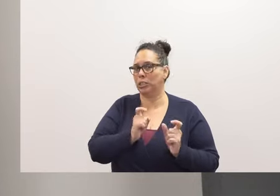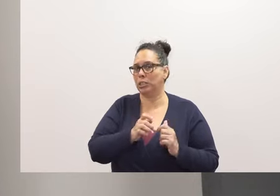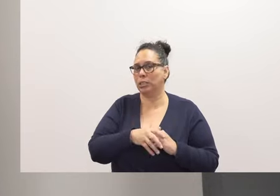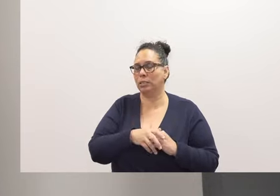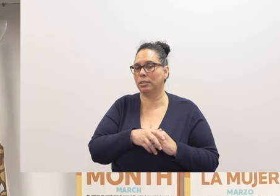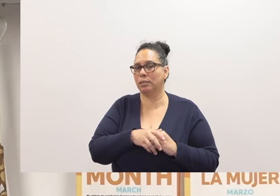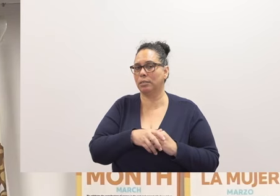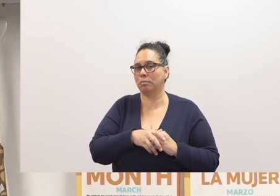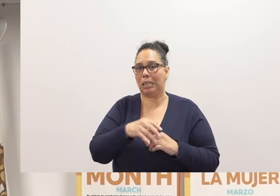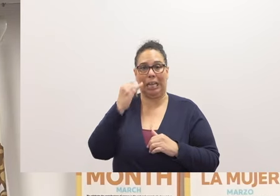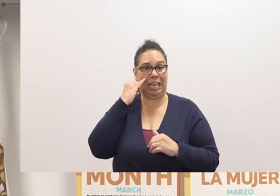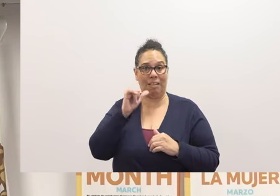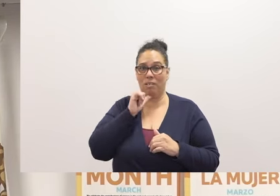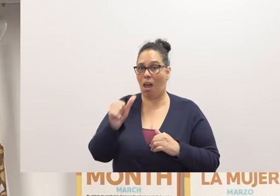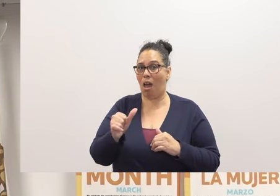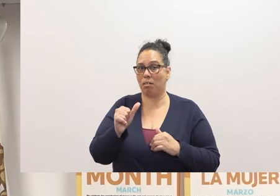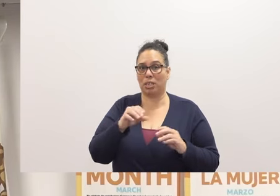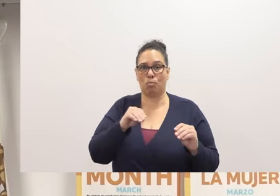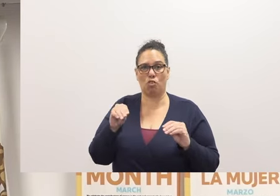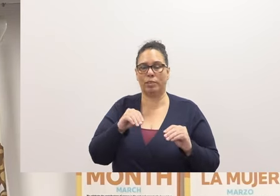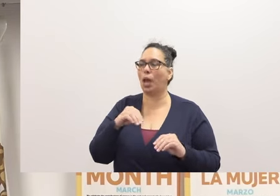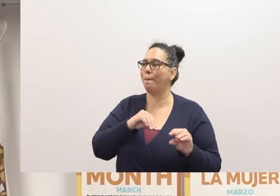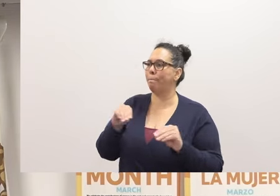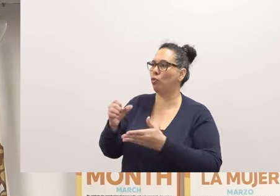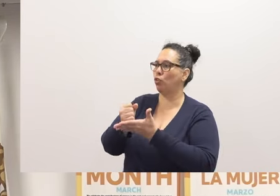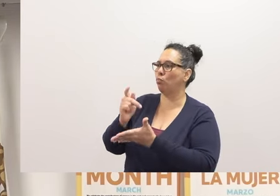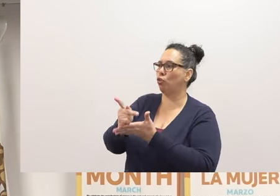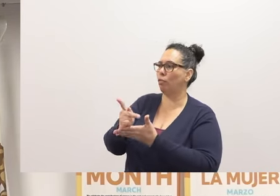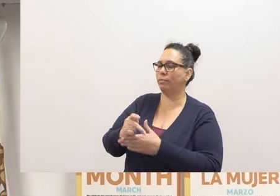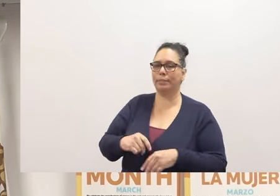And if not, then we need a motion. Move to approve.